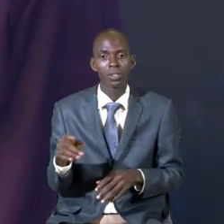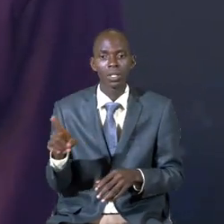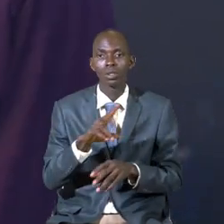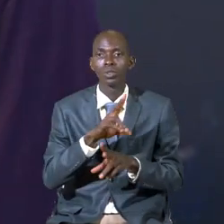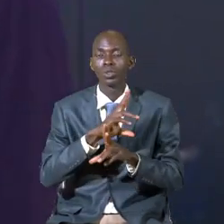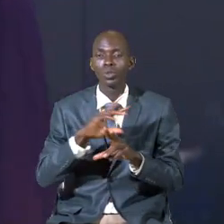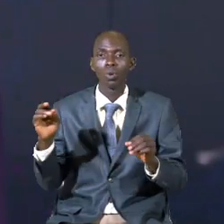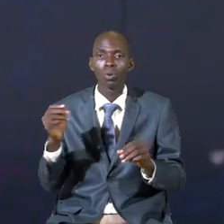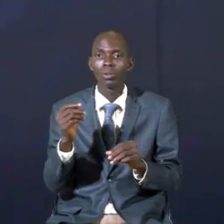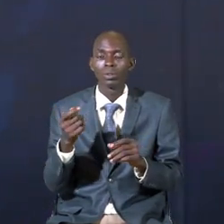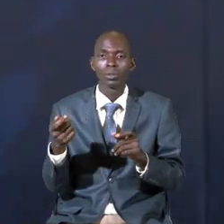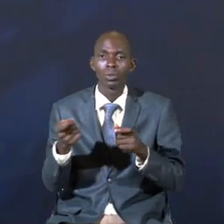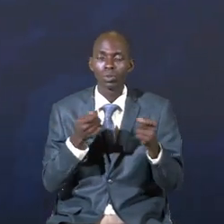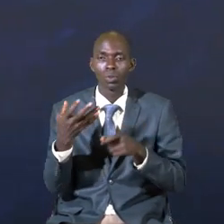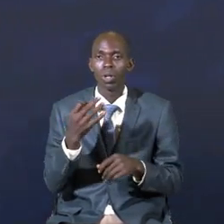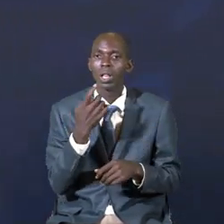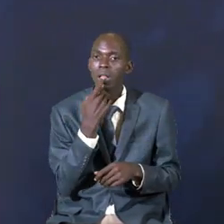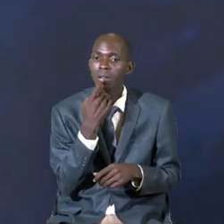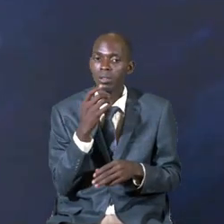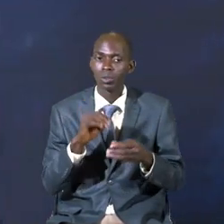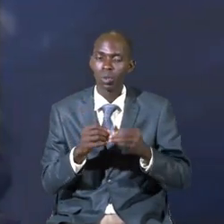six obeying